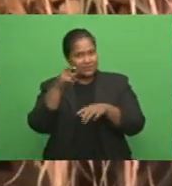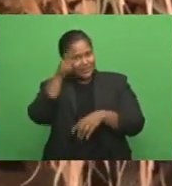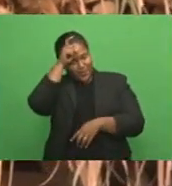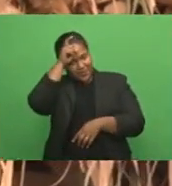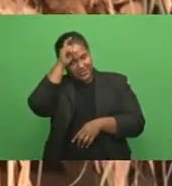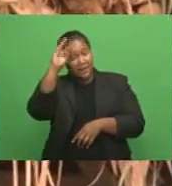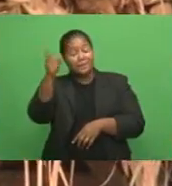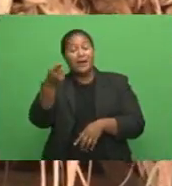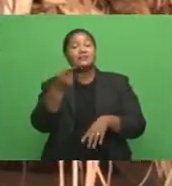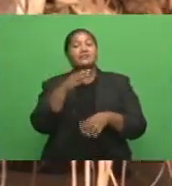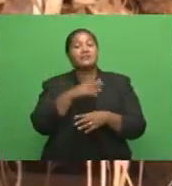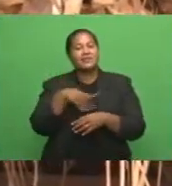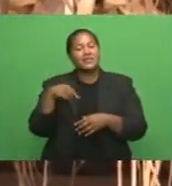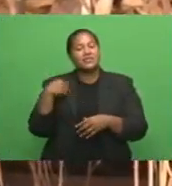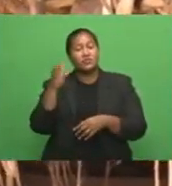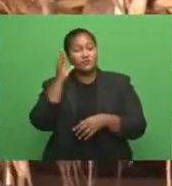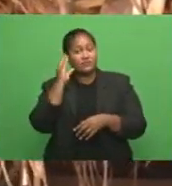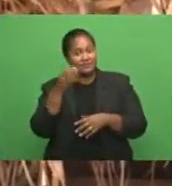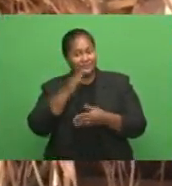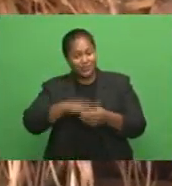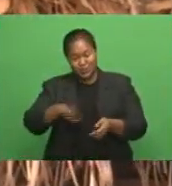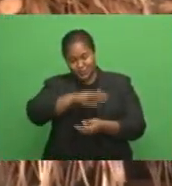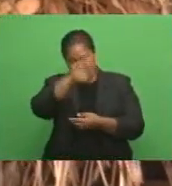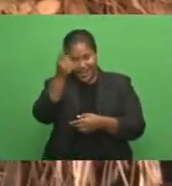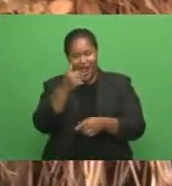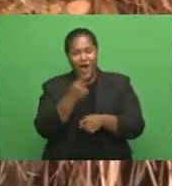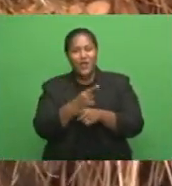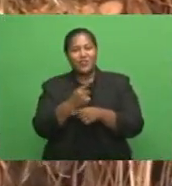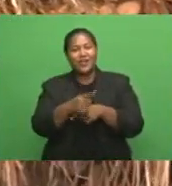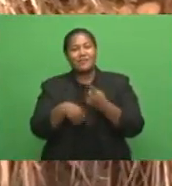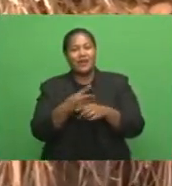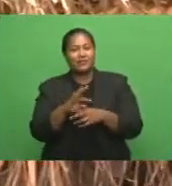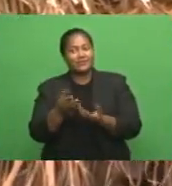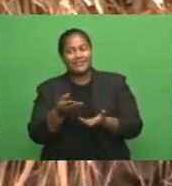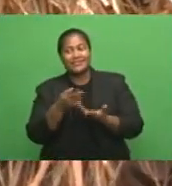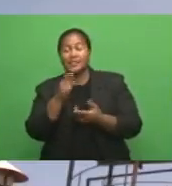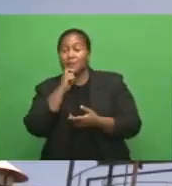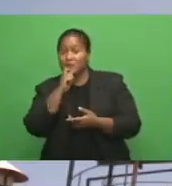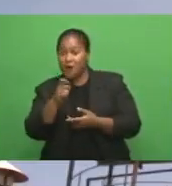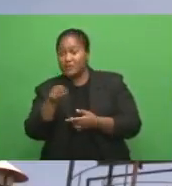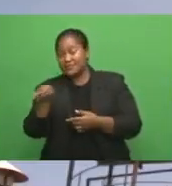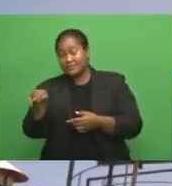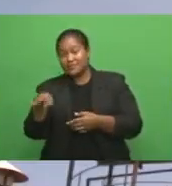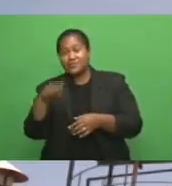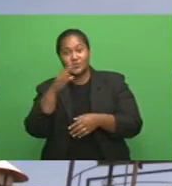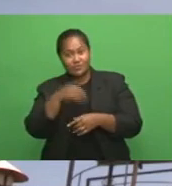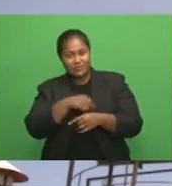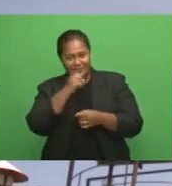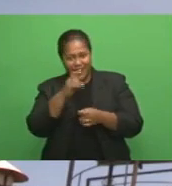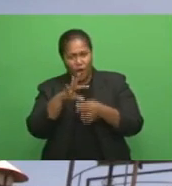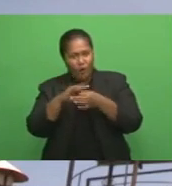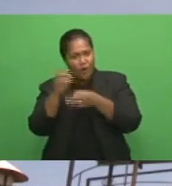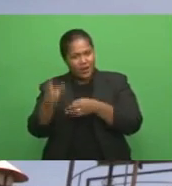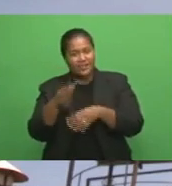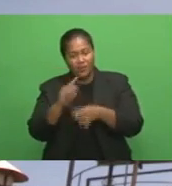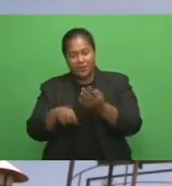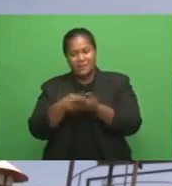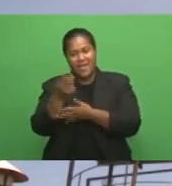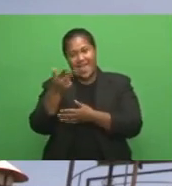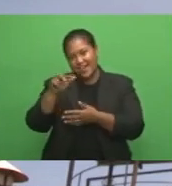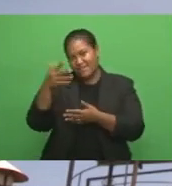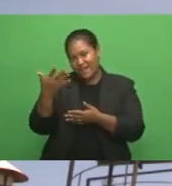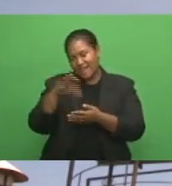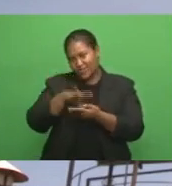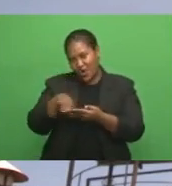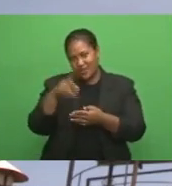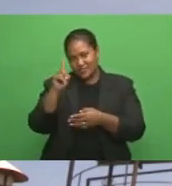for Sugar Industry adds they are also committed to delivering their promise to cane farmers of paying $85 per ton. We promise cane growers